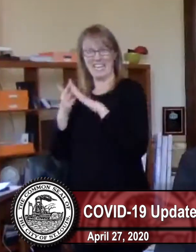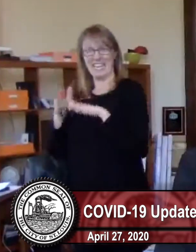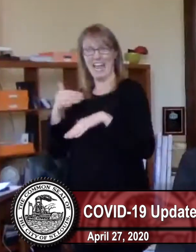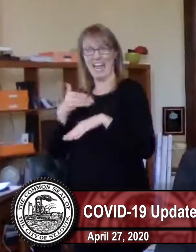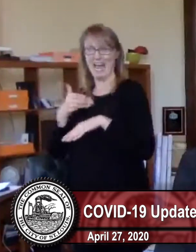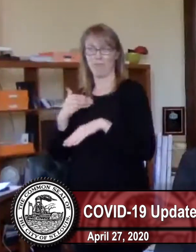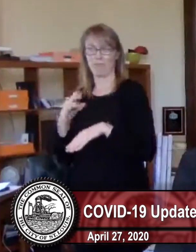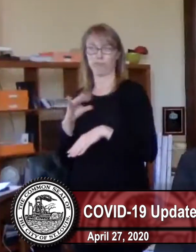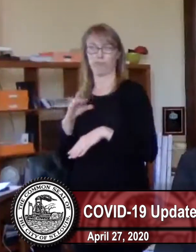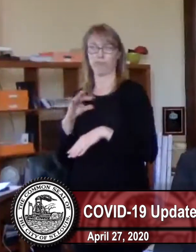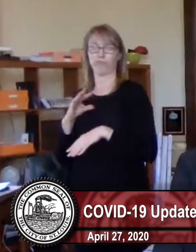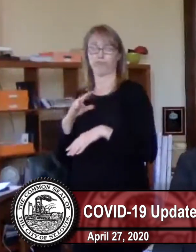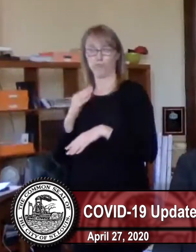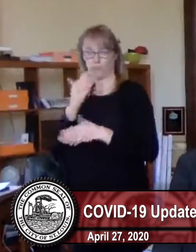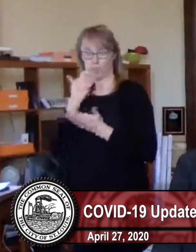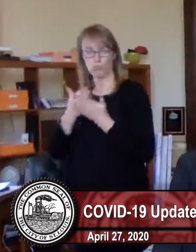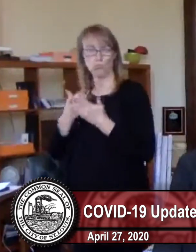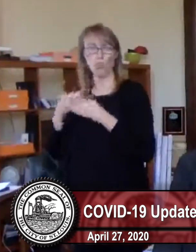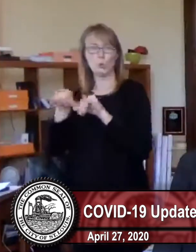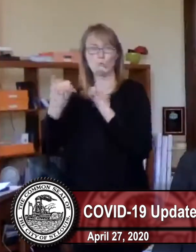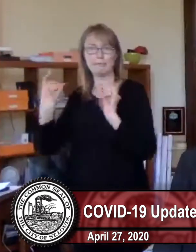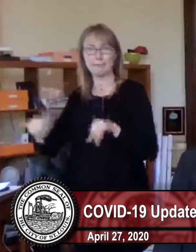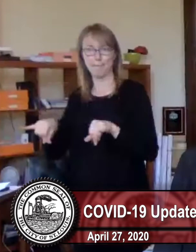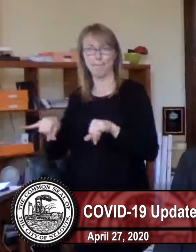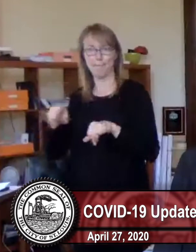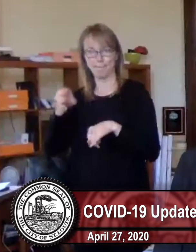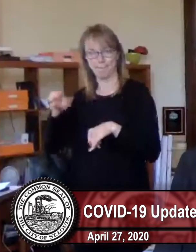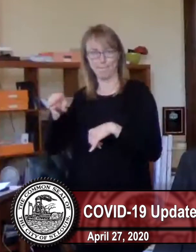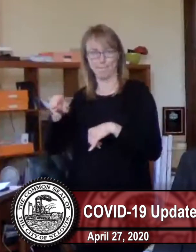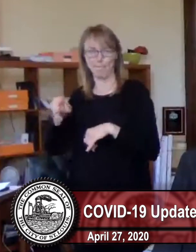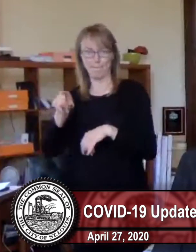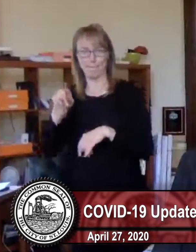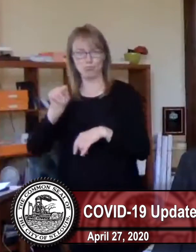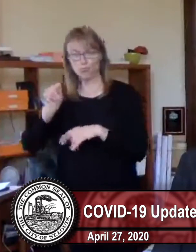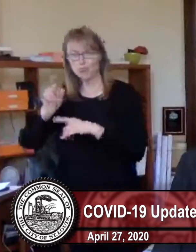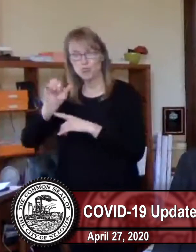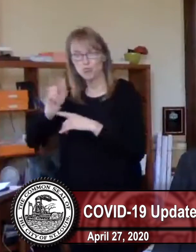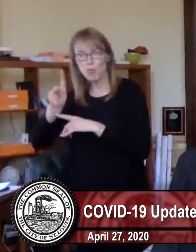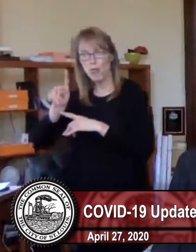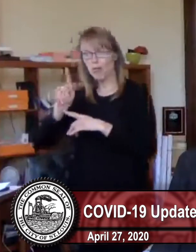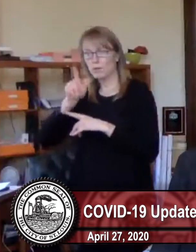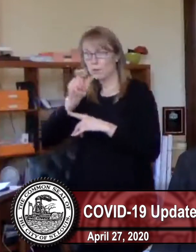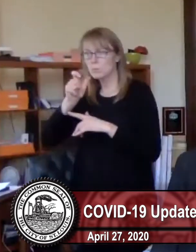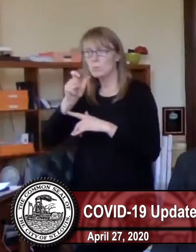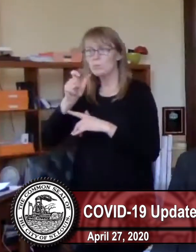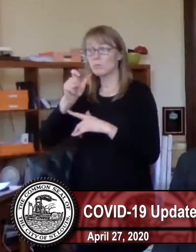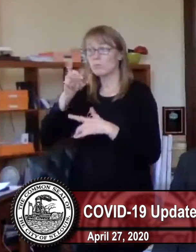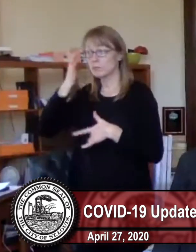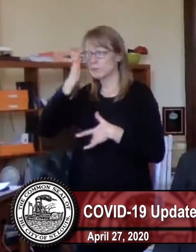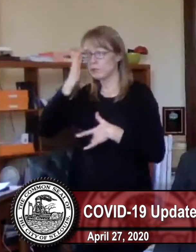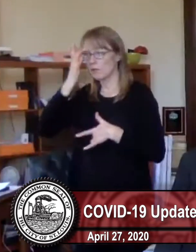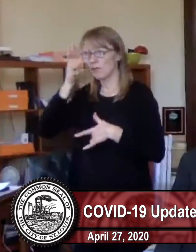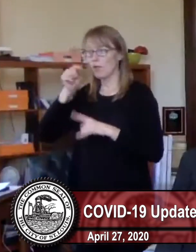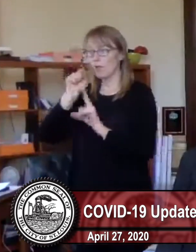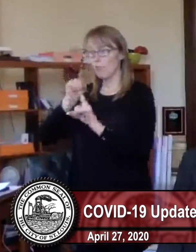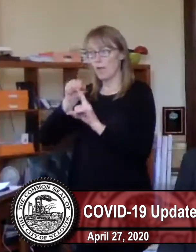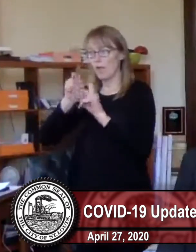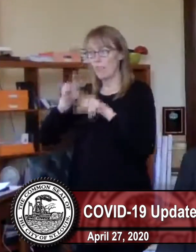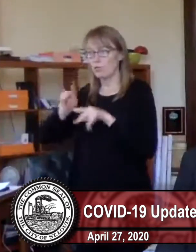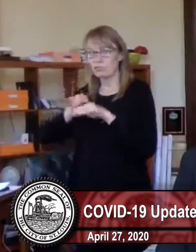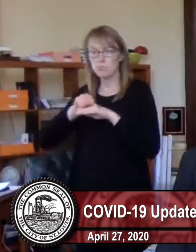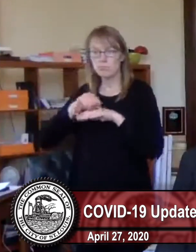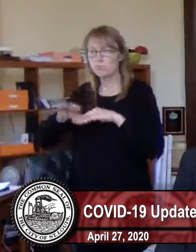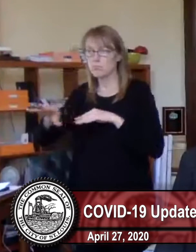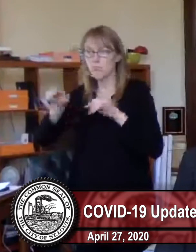his staff of epidemiologists and healthcare providers run that system. And